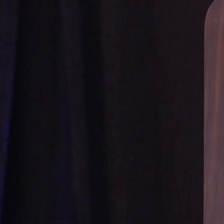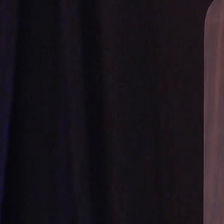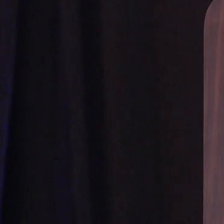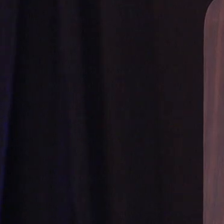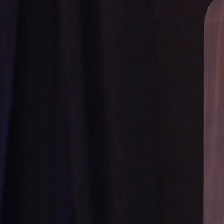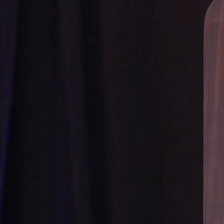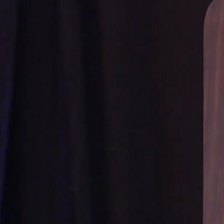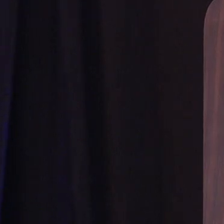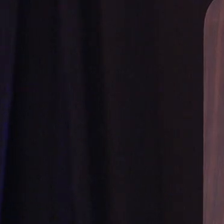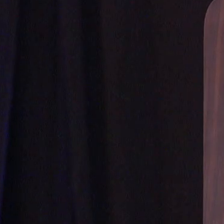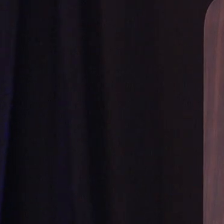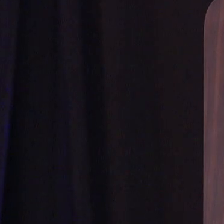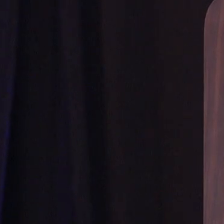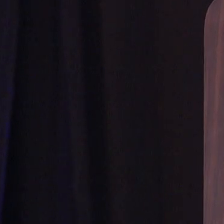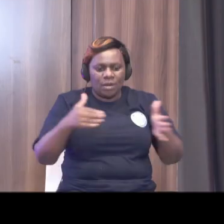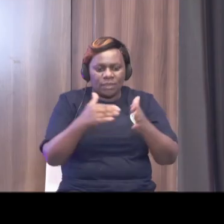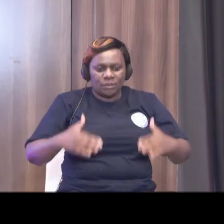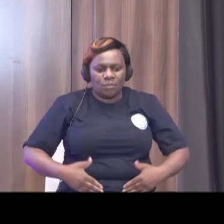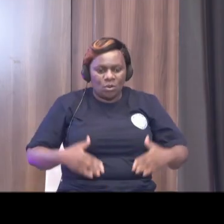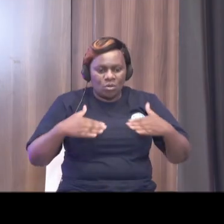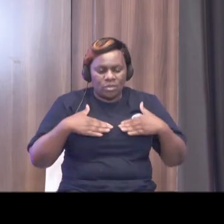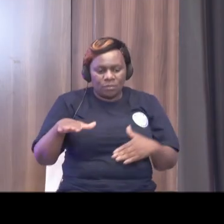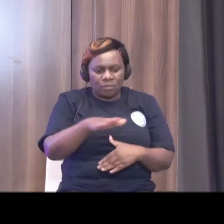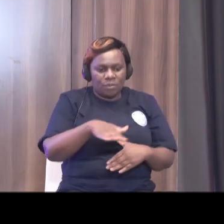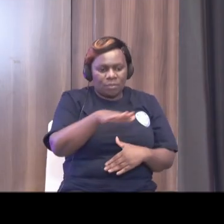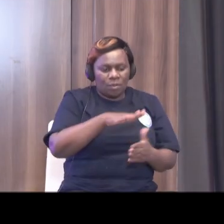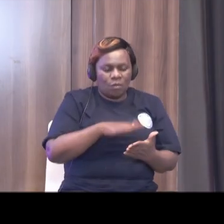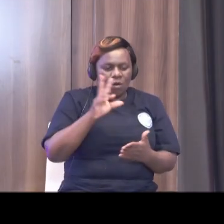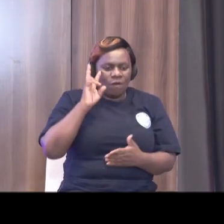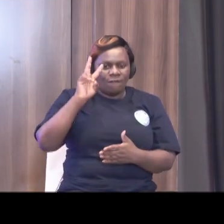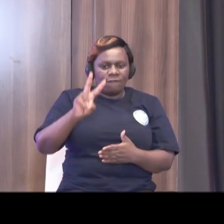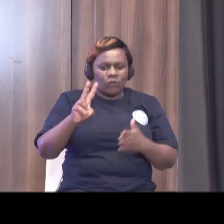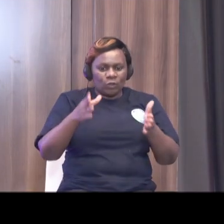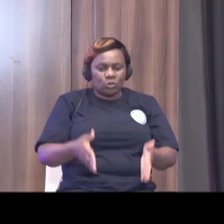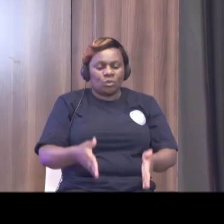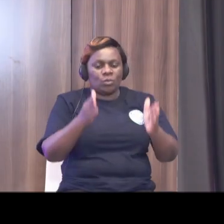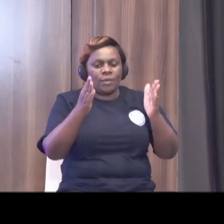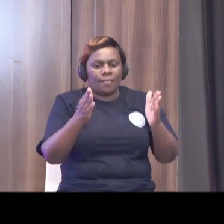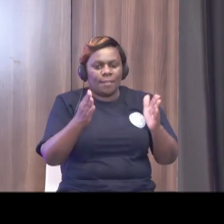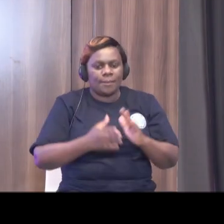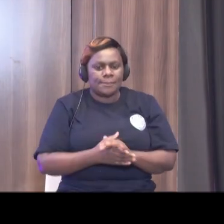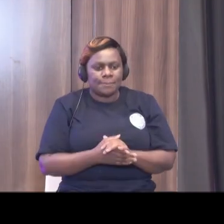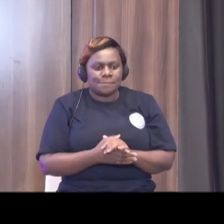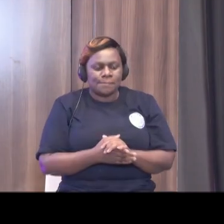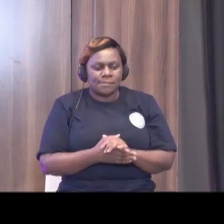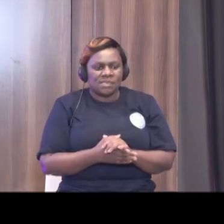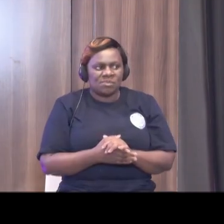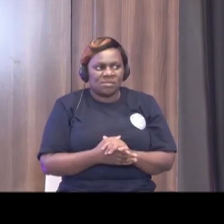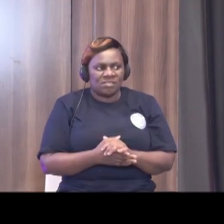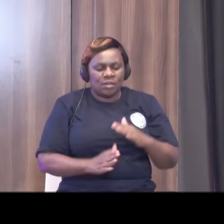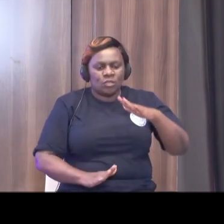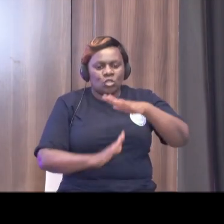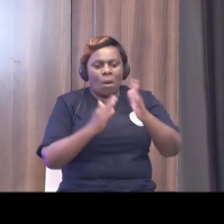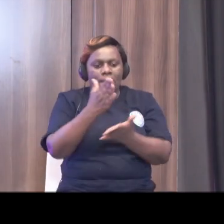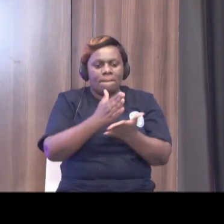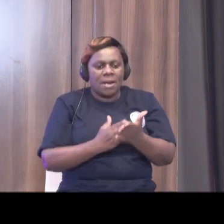you the distribution of antibody concentrations in a more visual way. And, excuse me, the top part of